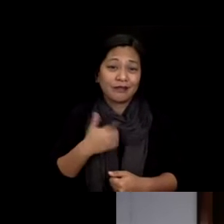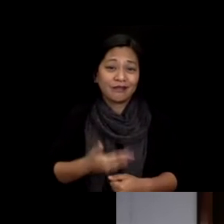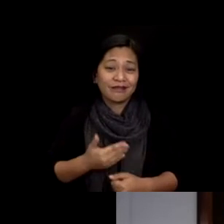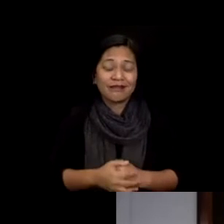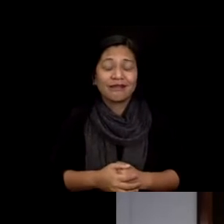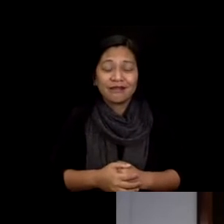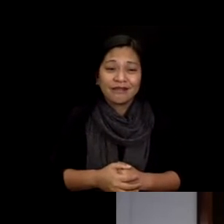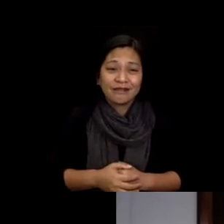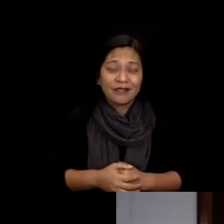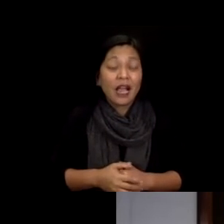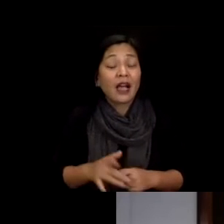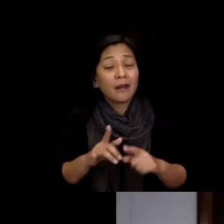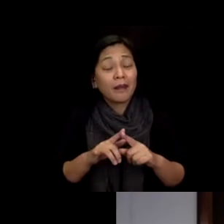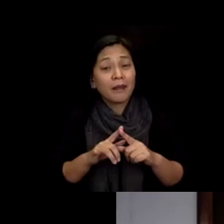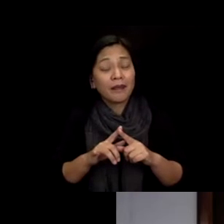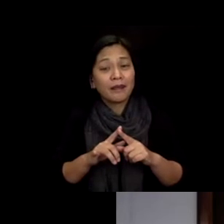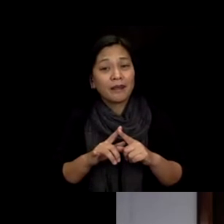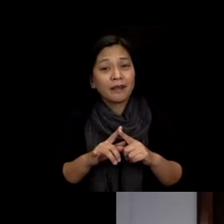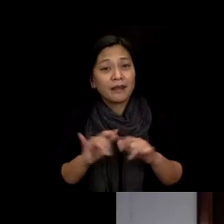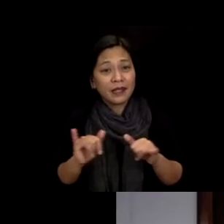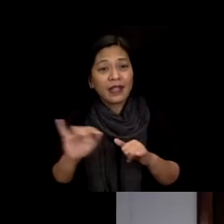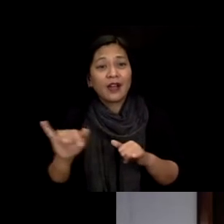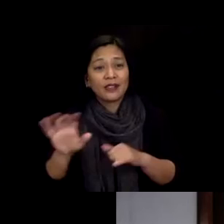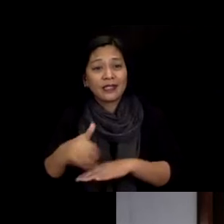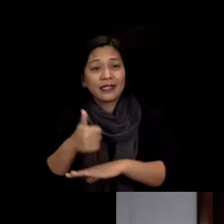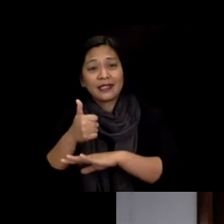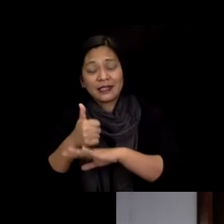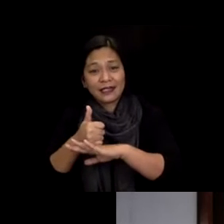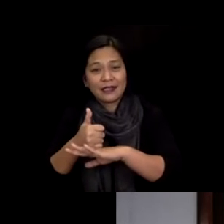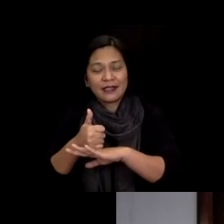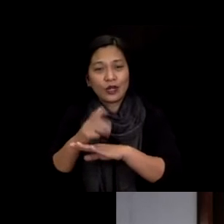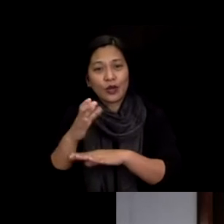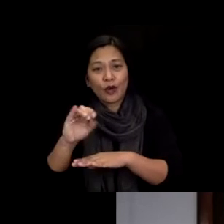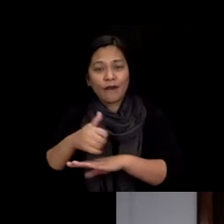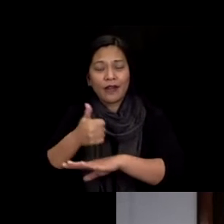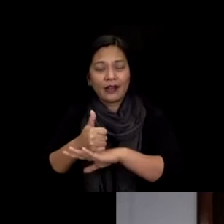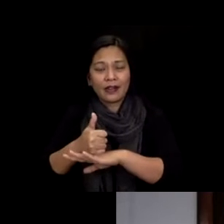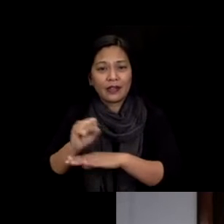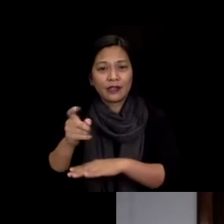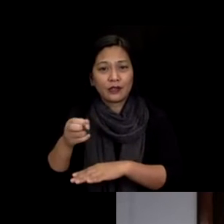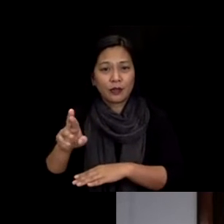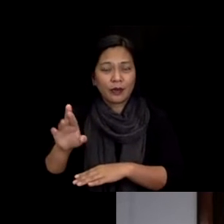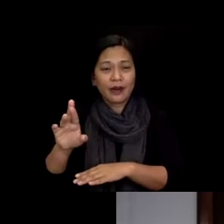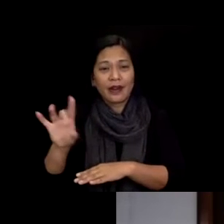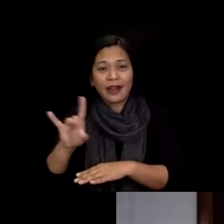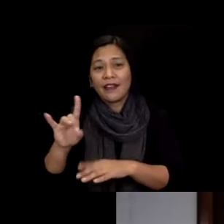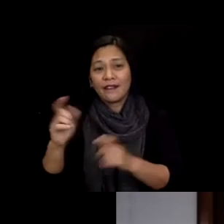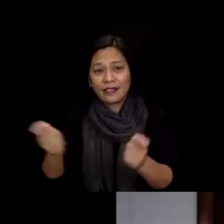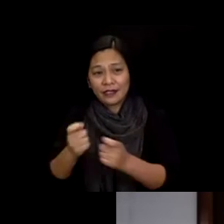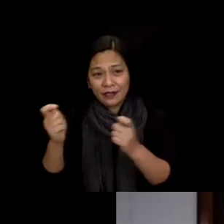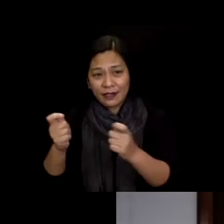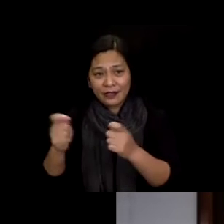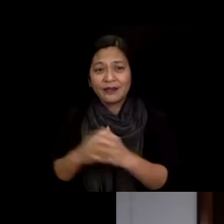But I've also along the way, I co-founded the Super 8 Festival in Toronto, the 8 Fest, co-founded. I co-founded